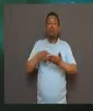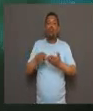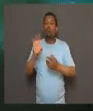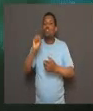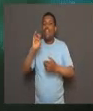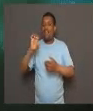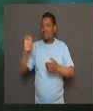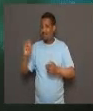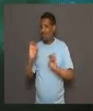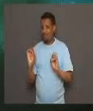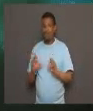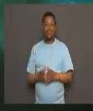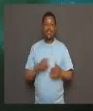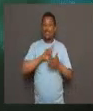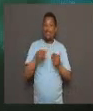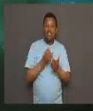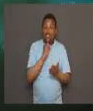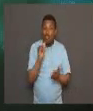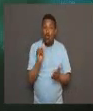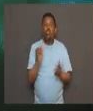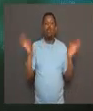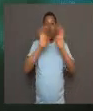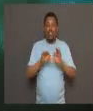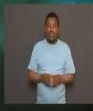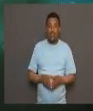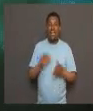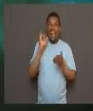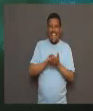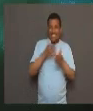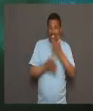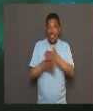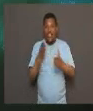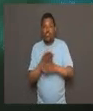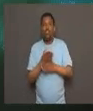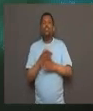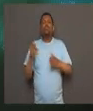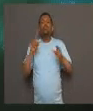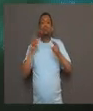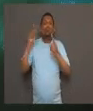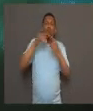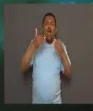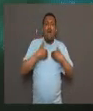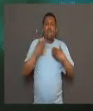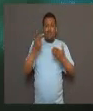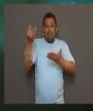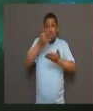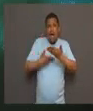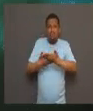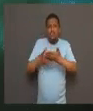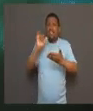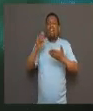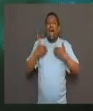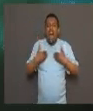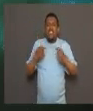scale. It is not important at this stage to have a map that has